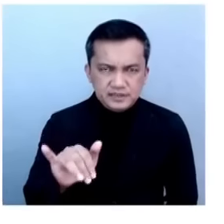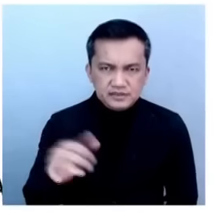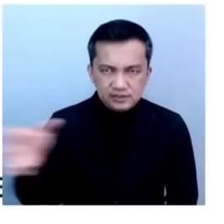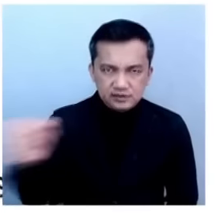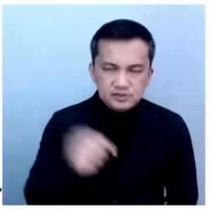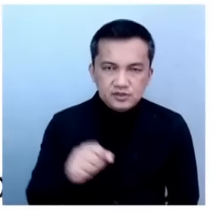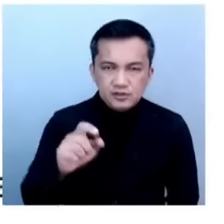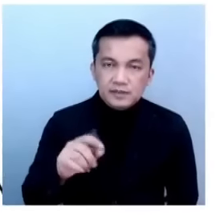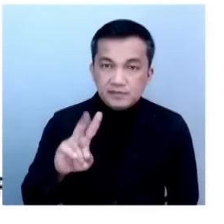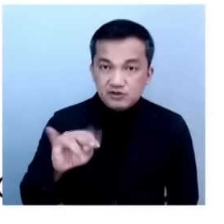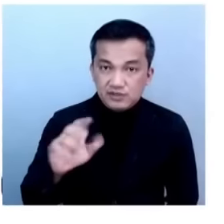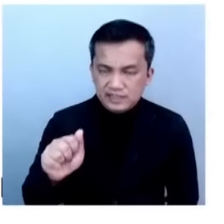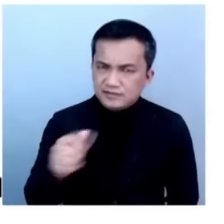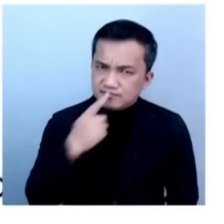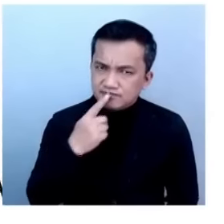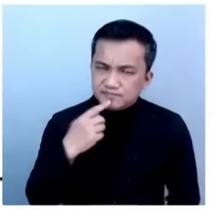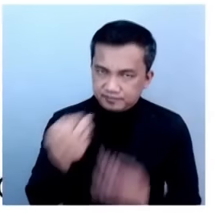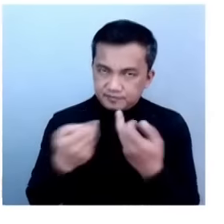us?